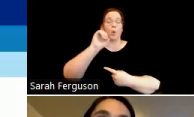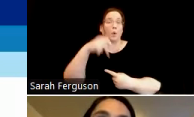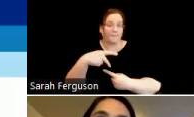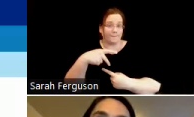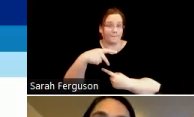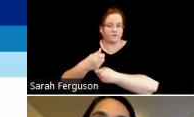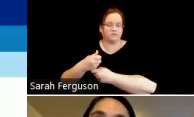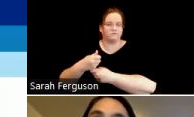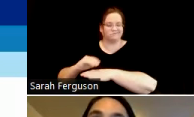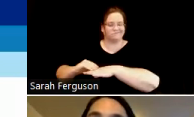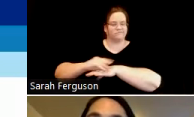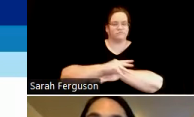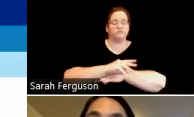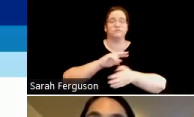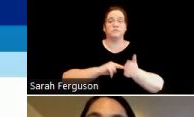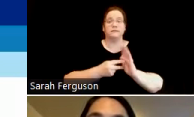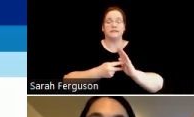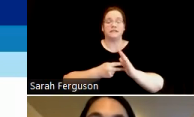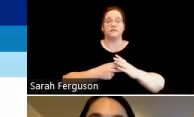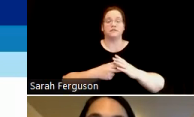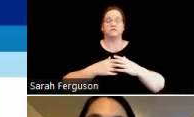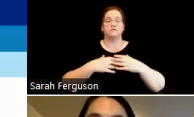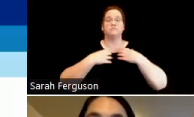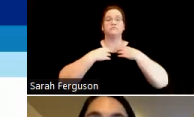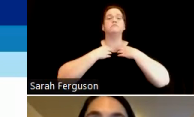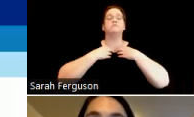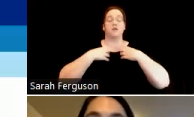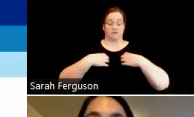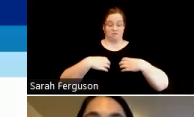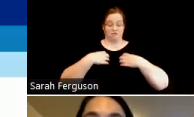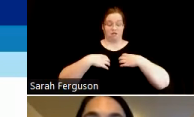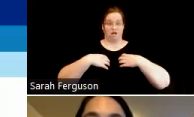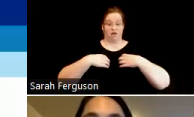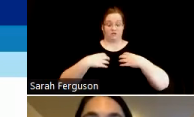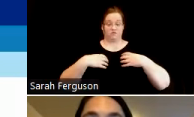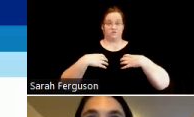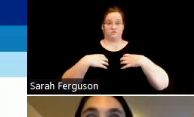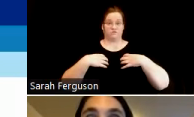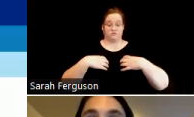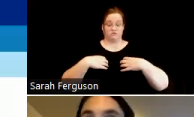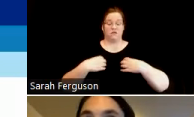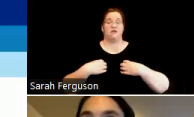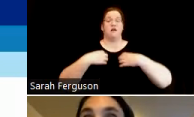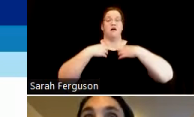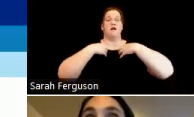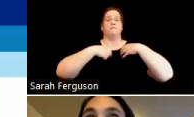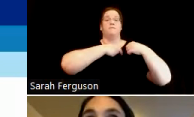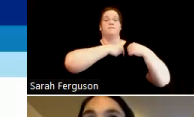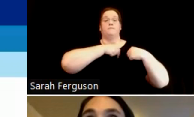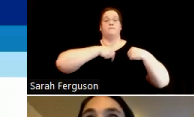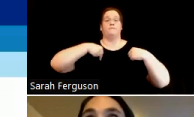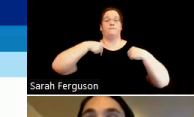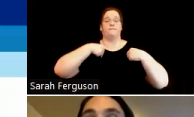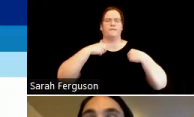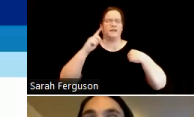when a child will get inflammation of the upper part of their airway, and they'll get this very characteristic seal